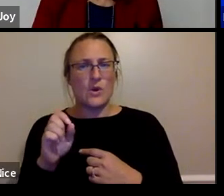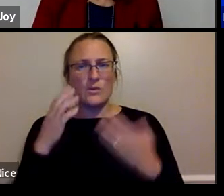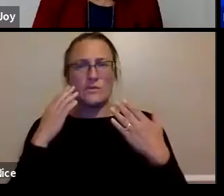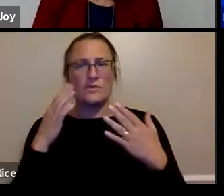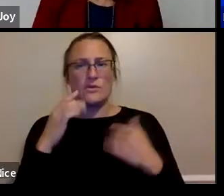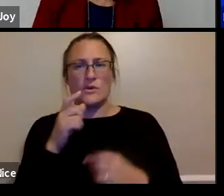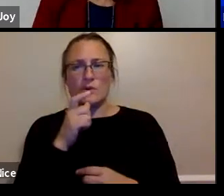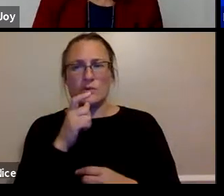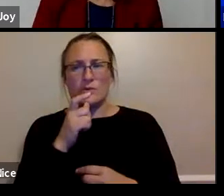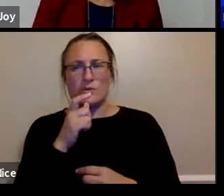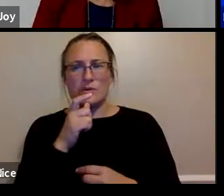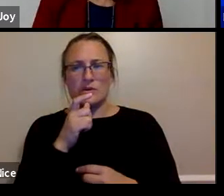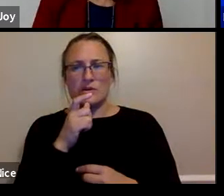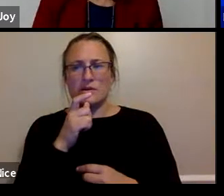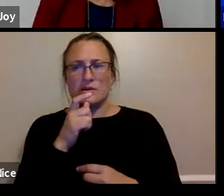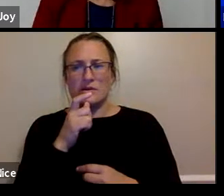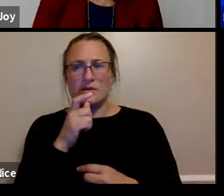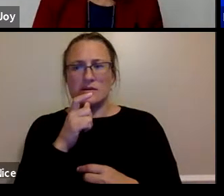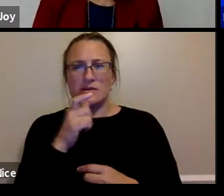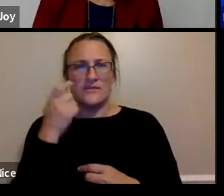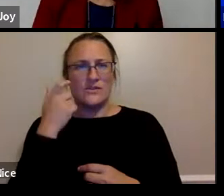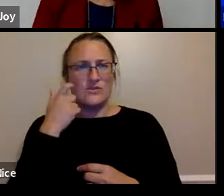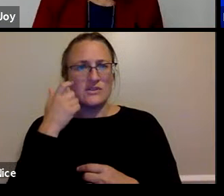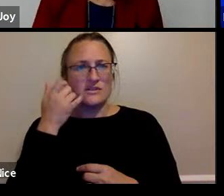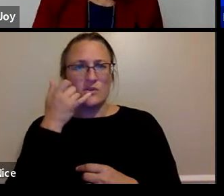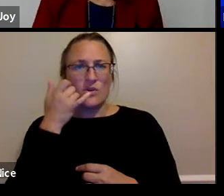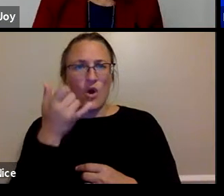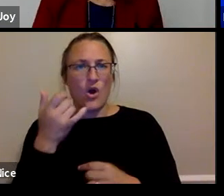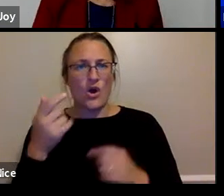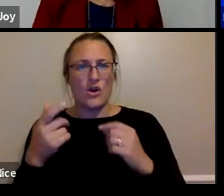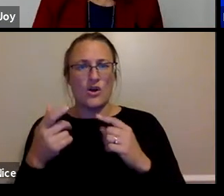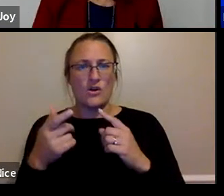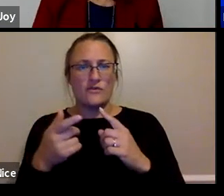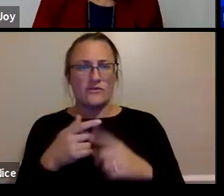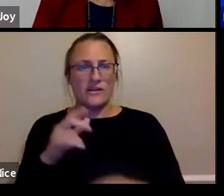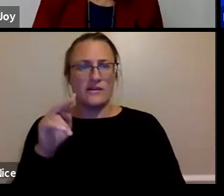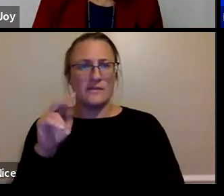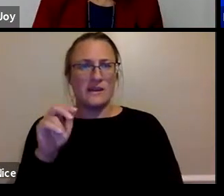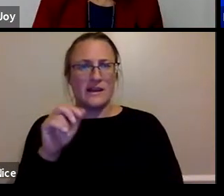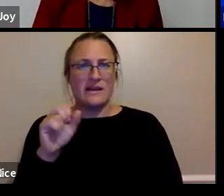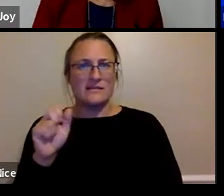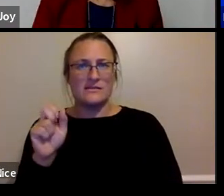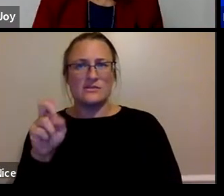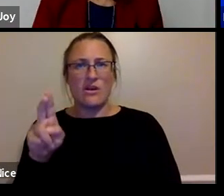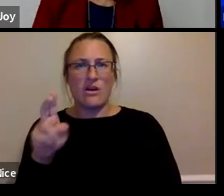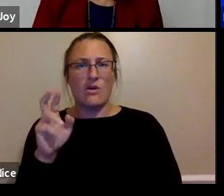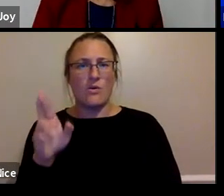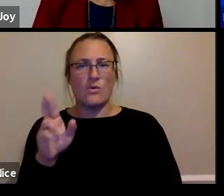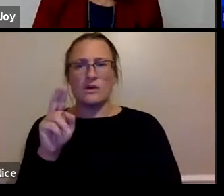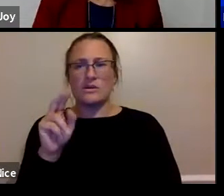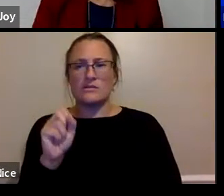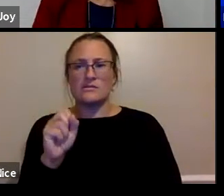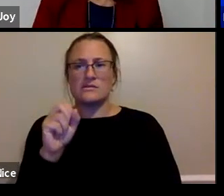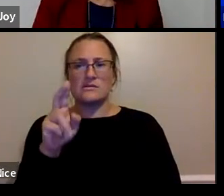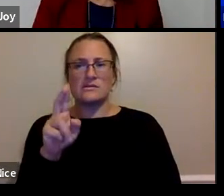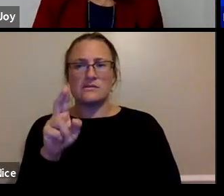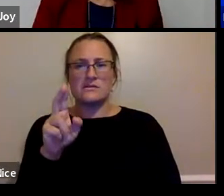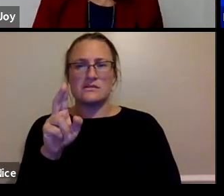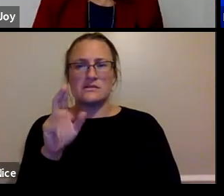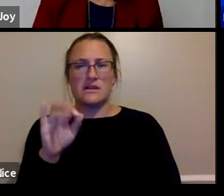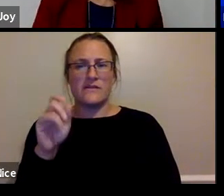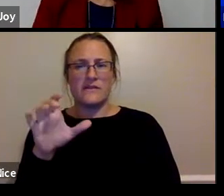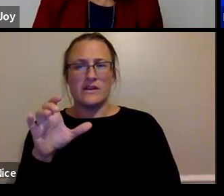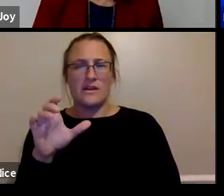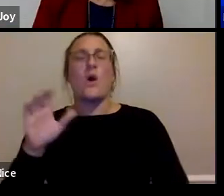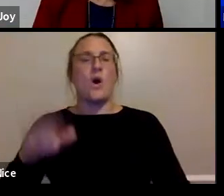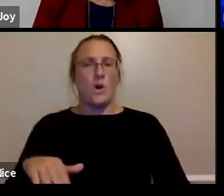who it is, but if you've just called in from either Nassau or Suffolk, oh, that